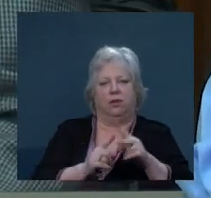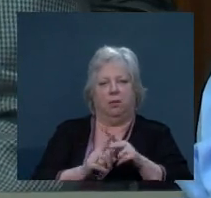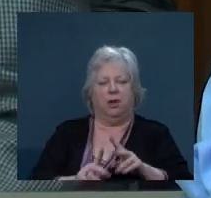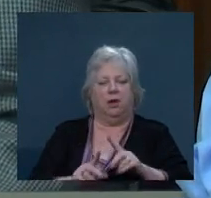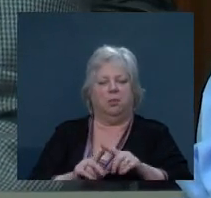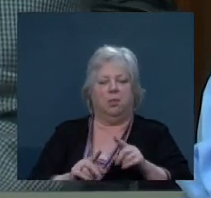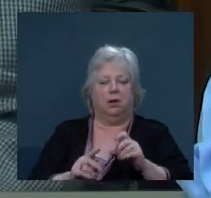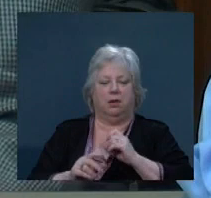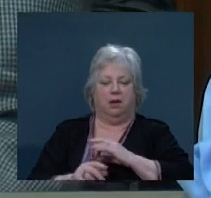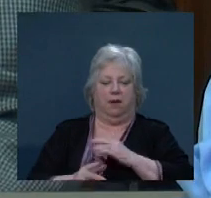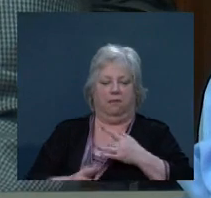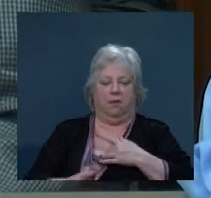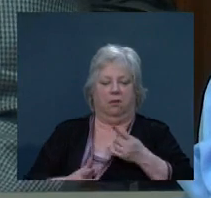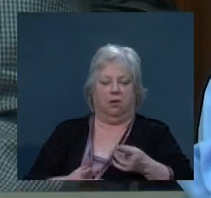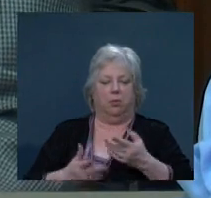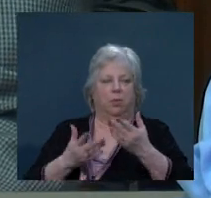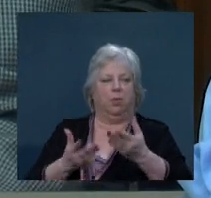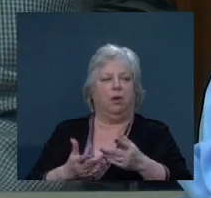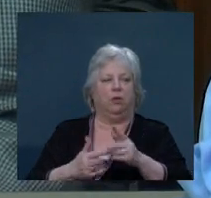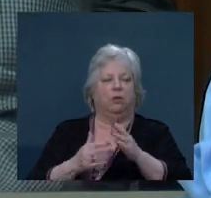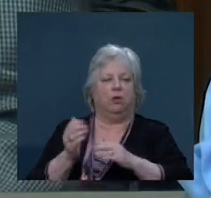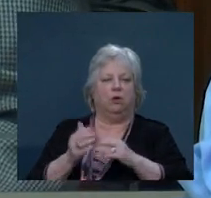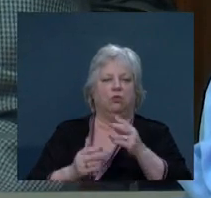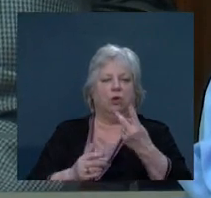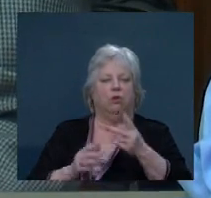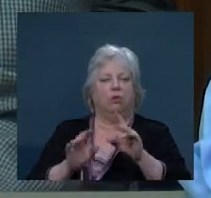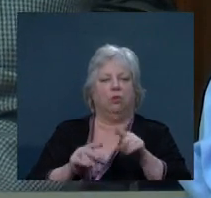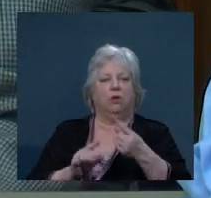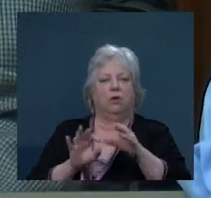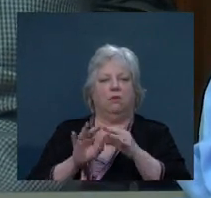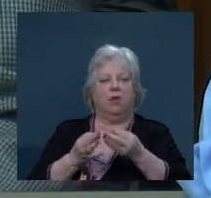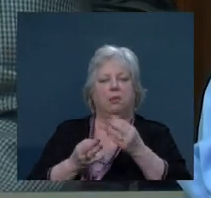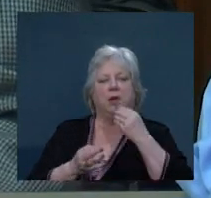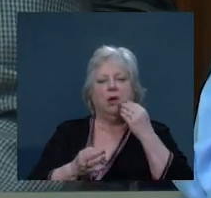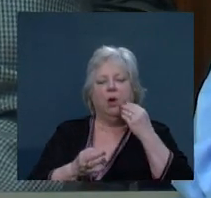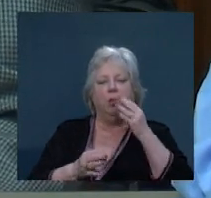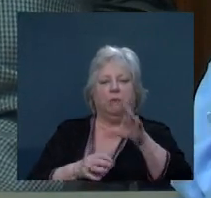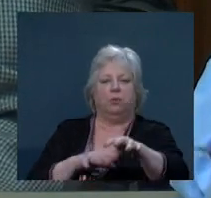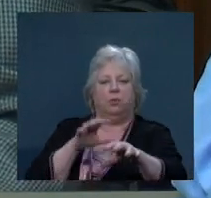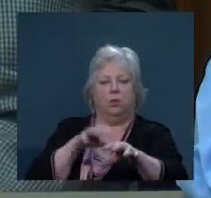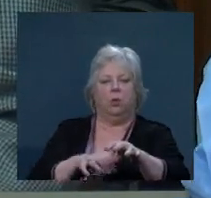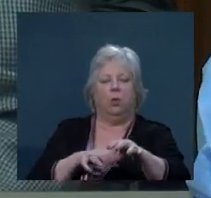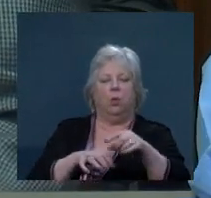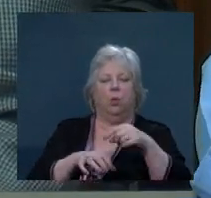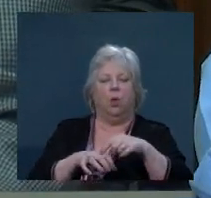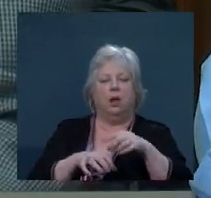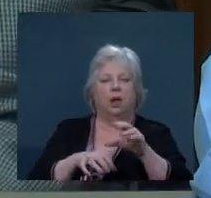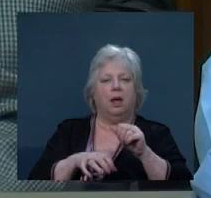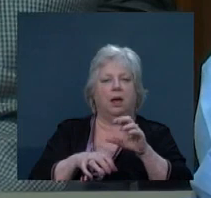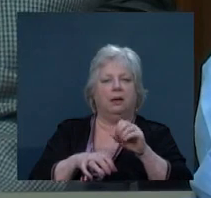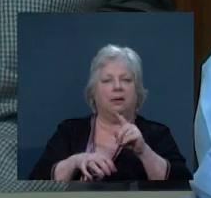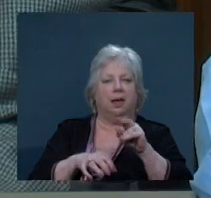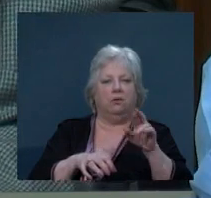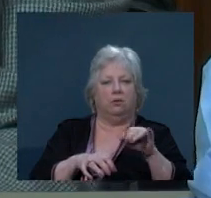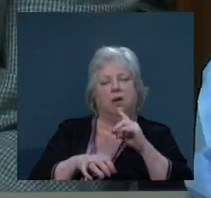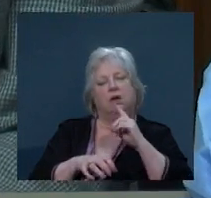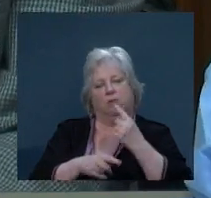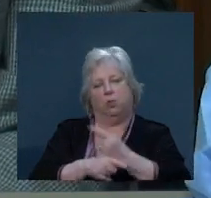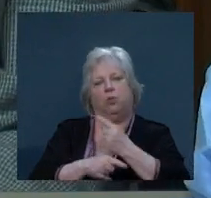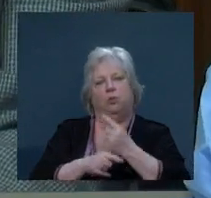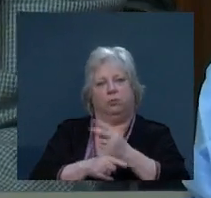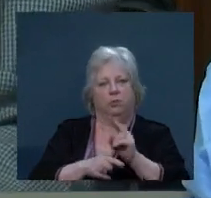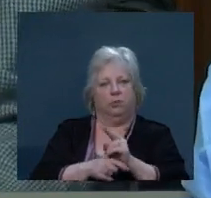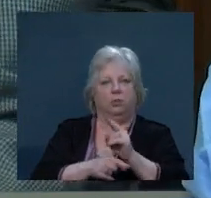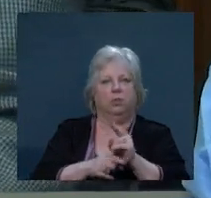believes the proposal to construct 2 single-family homes on this property, one of which will serve as an accessory dwelling, is an appropriate use